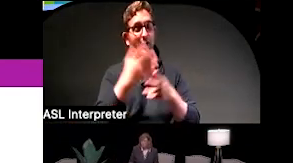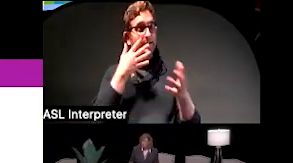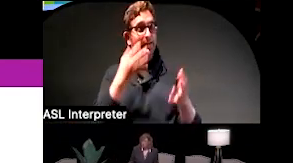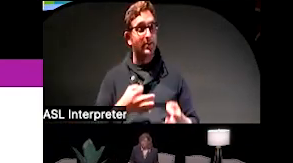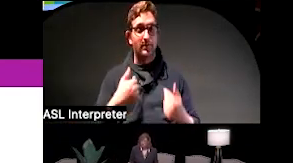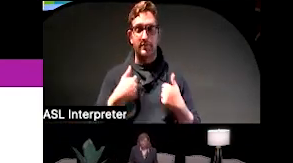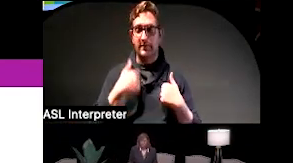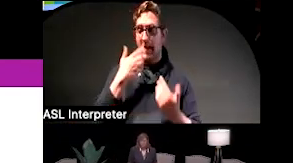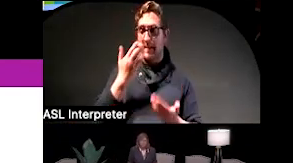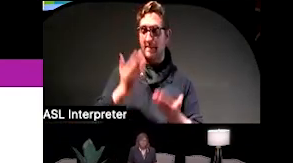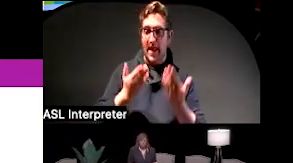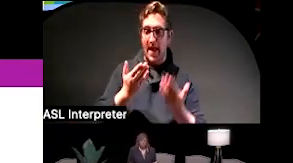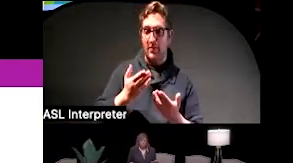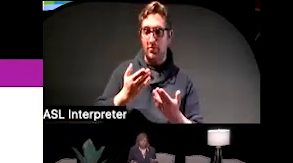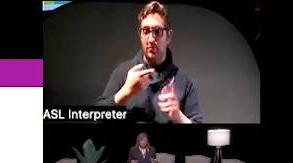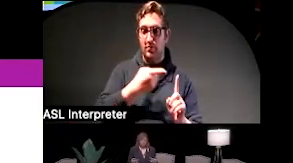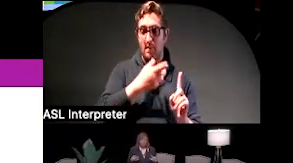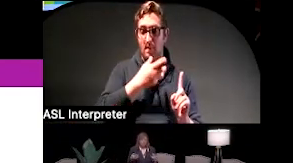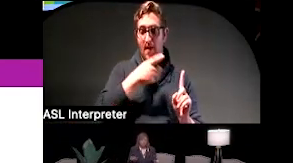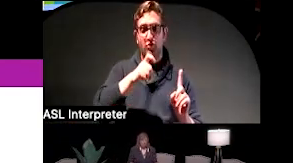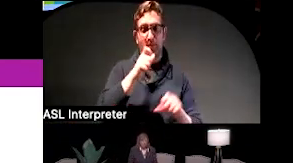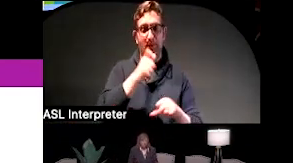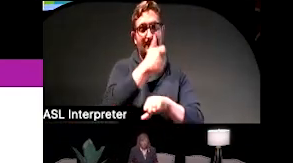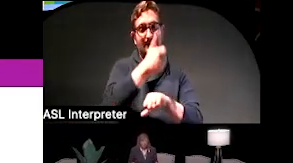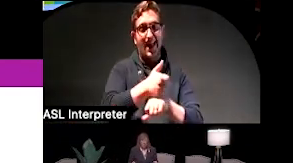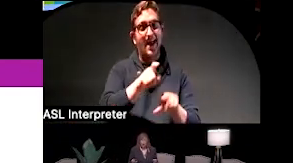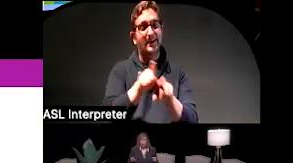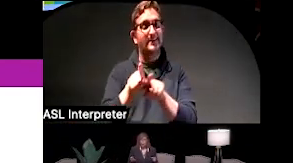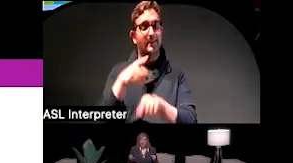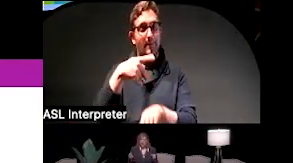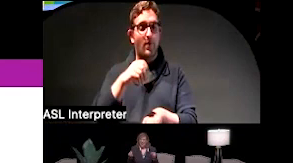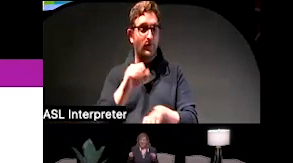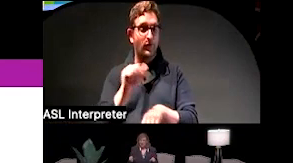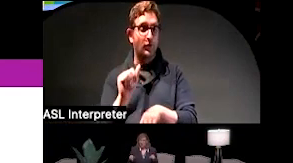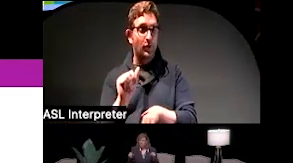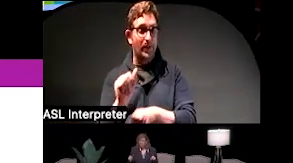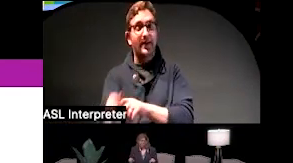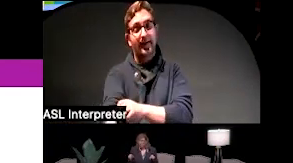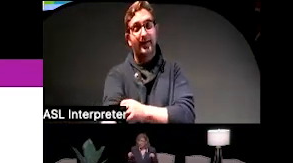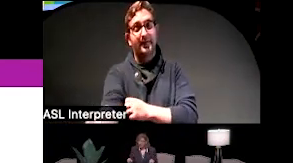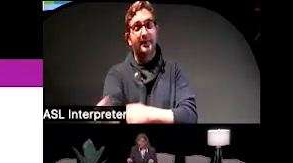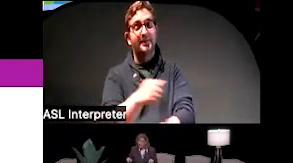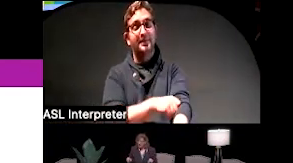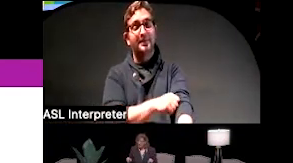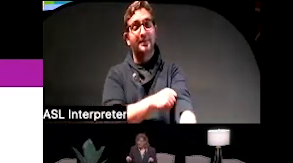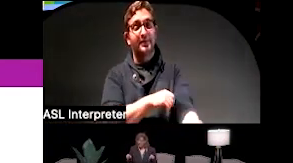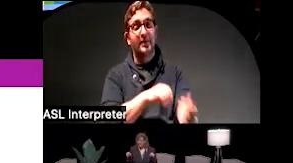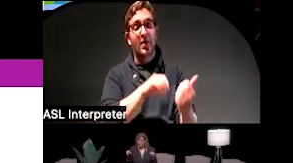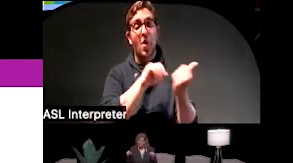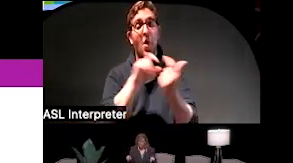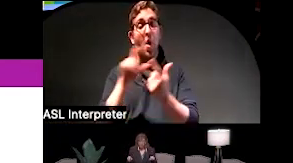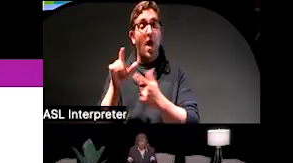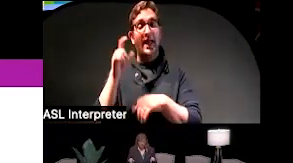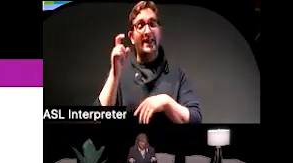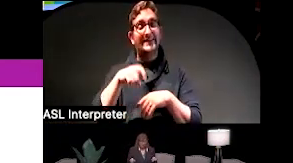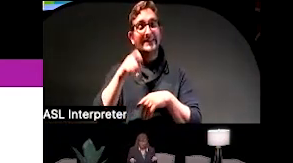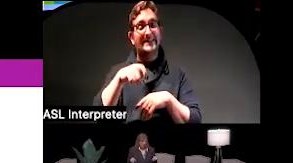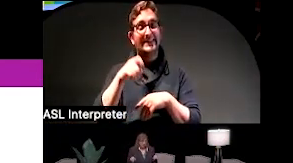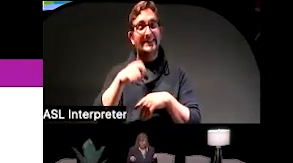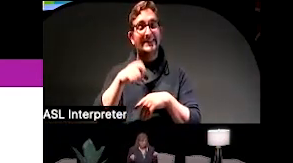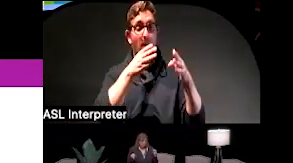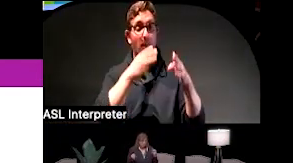be appointing you her power of attorney. Everybody needs a